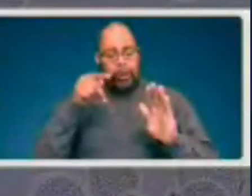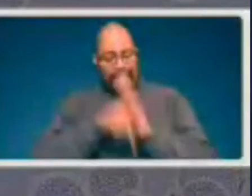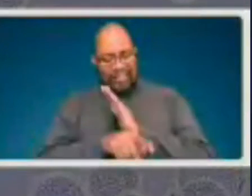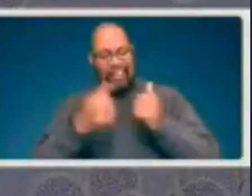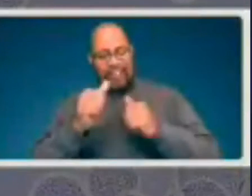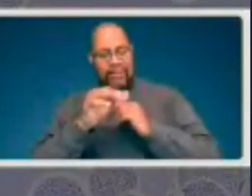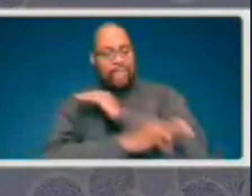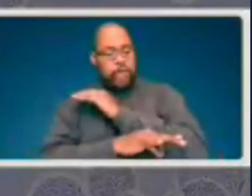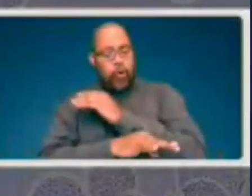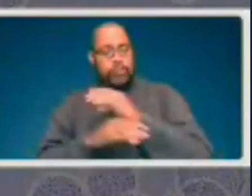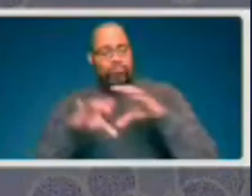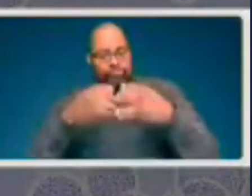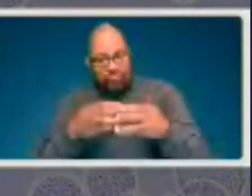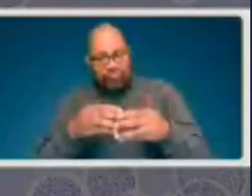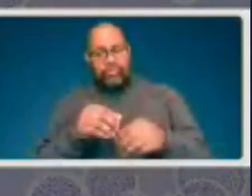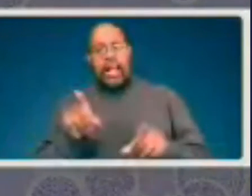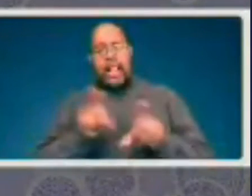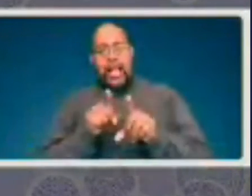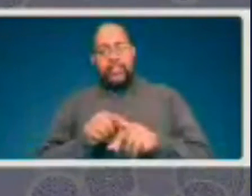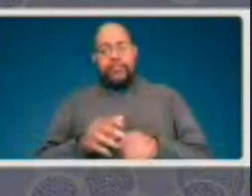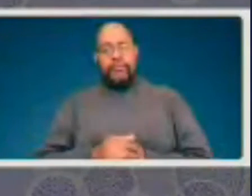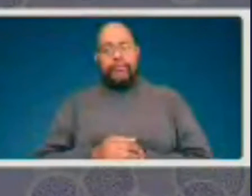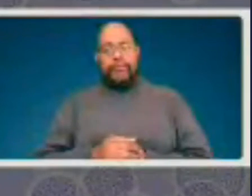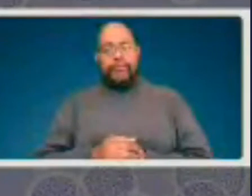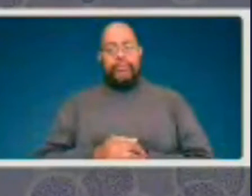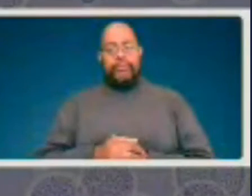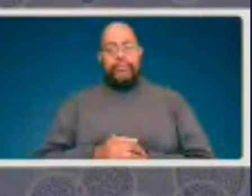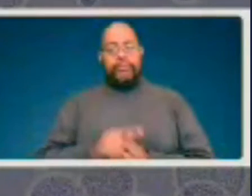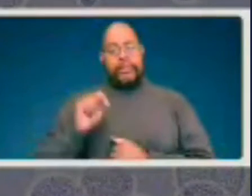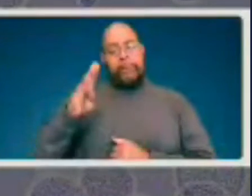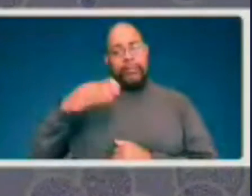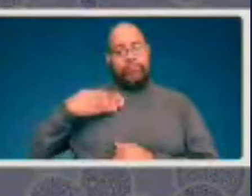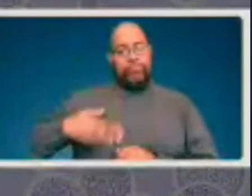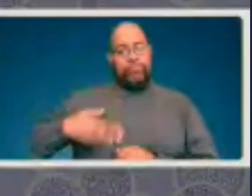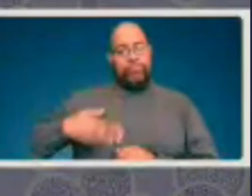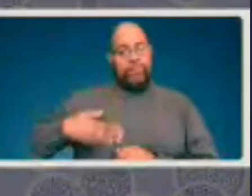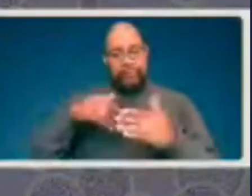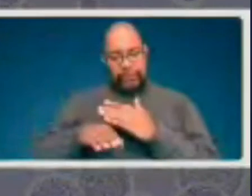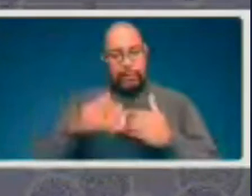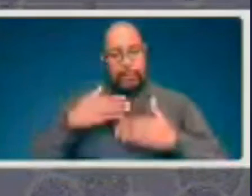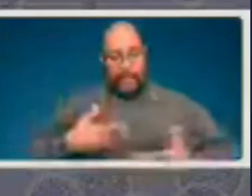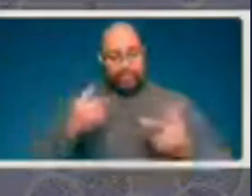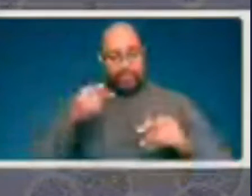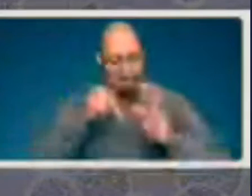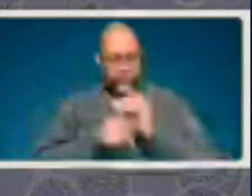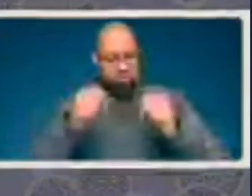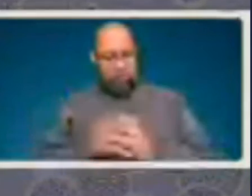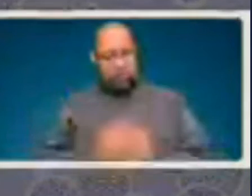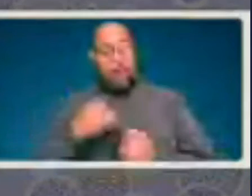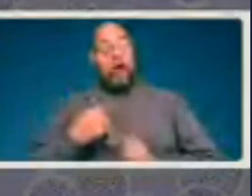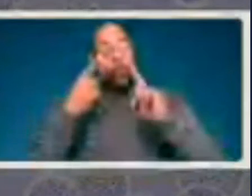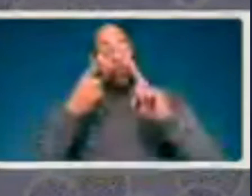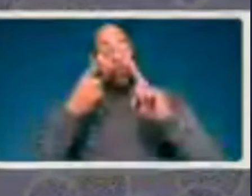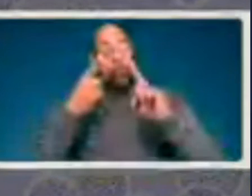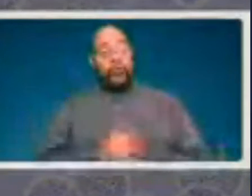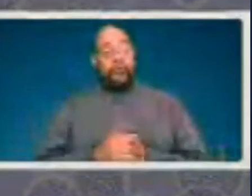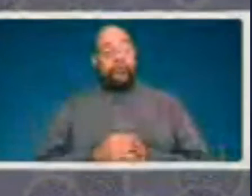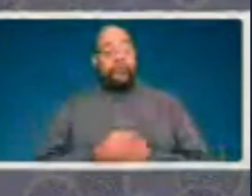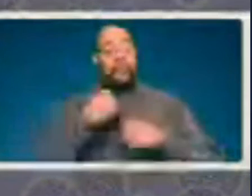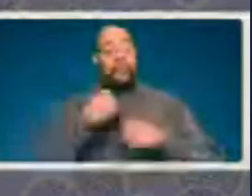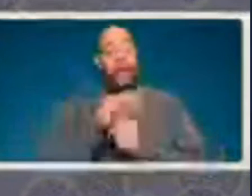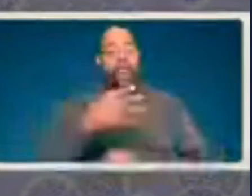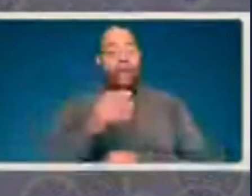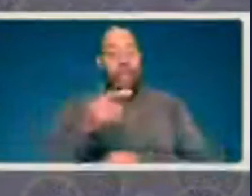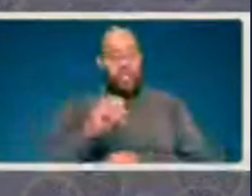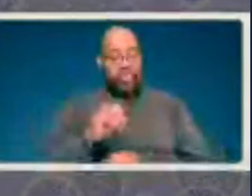trying to kill any foreign substances, such as the MTB. Hence, the objective of my work